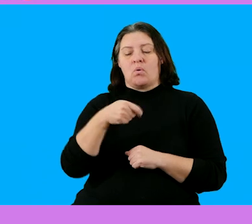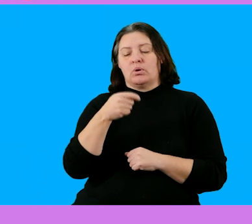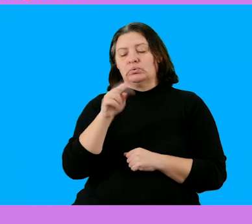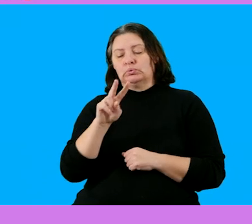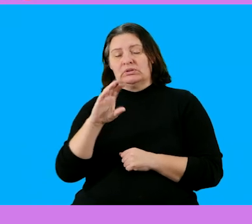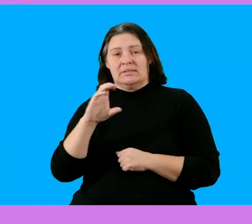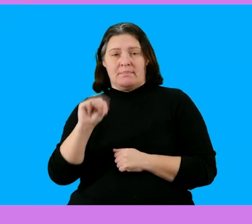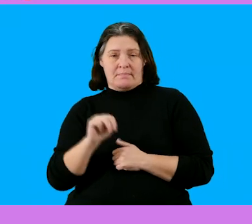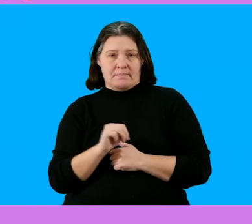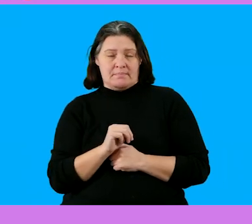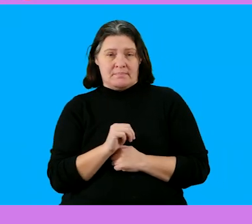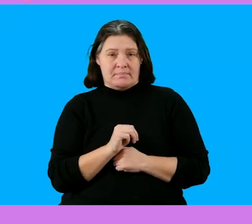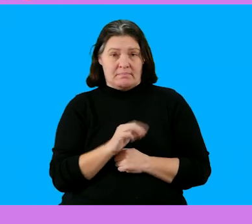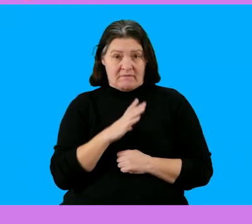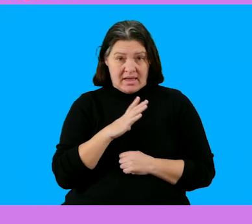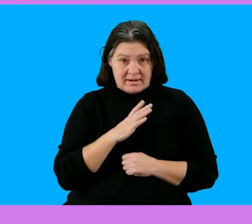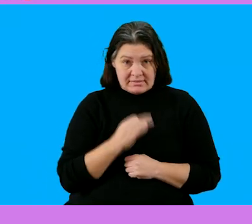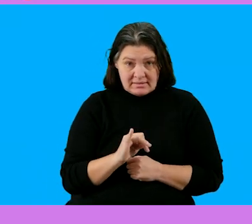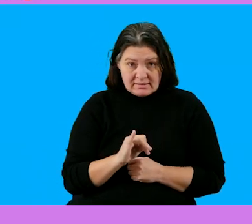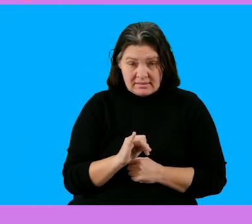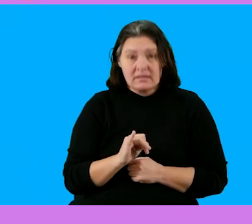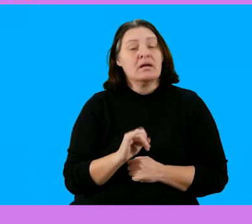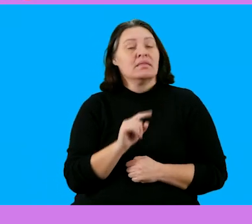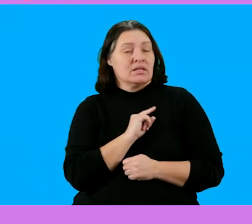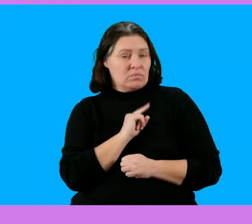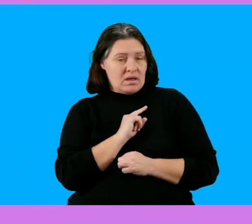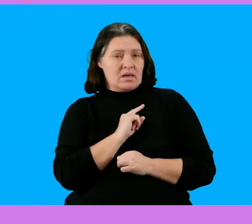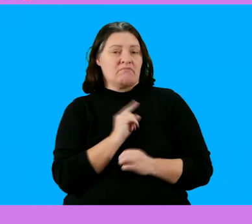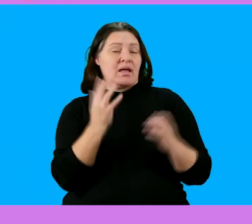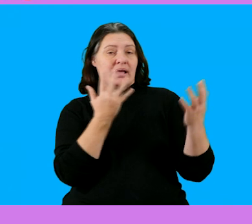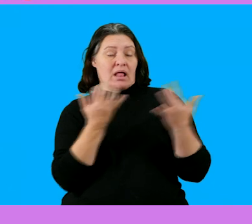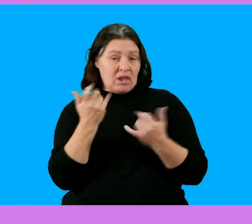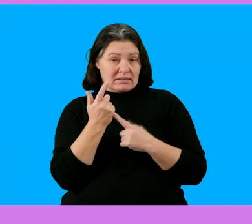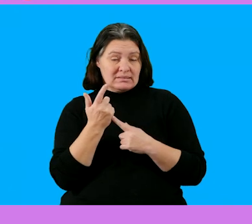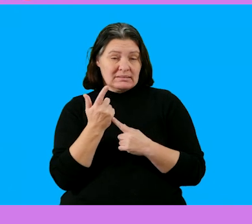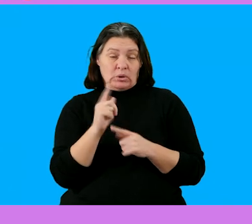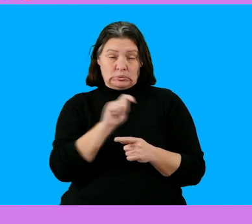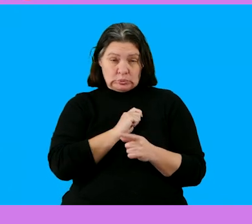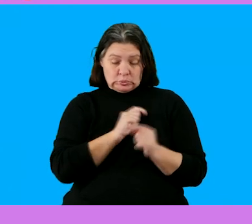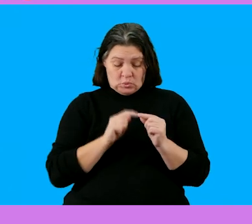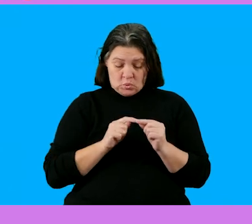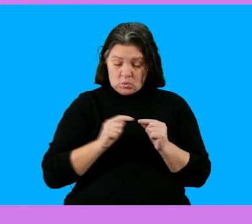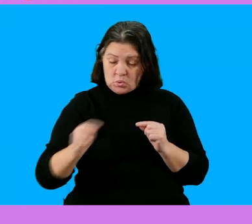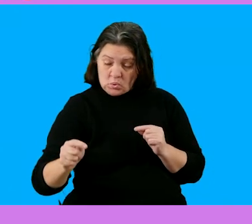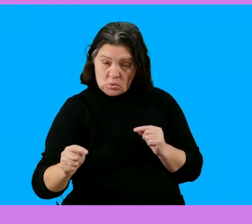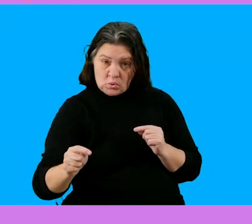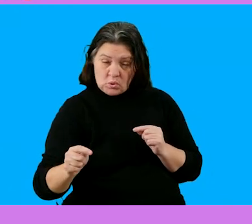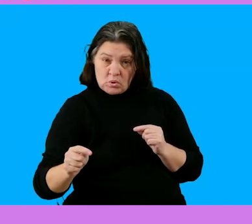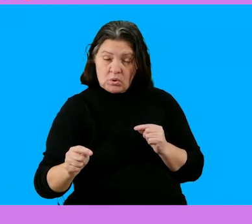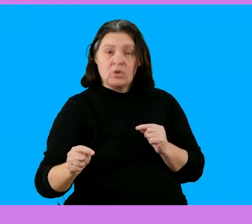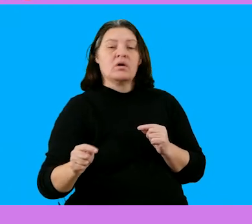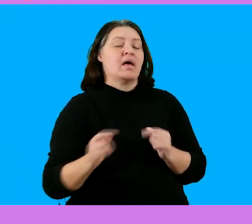11.2 centimeters. Are we still fine? So therefore, when I calculate the actual distance, I will take my